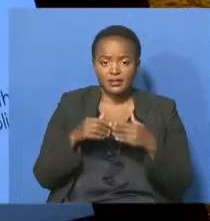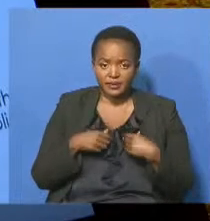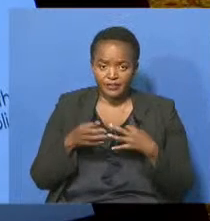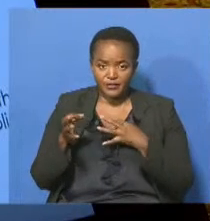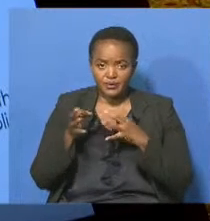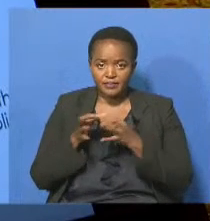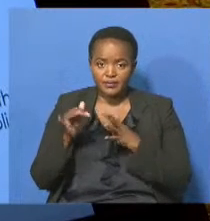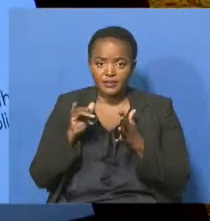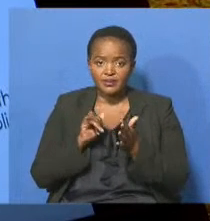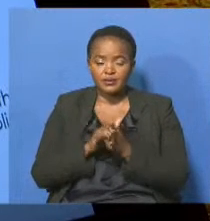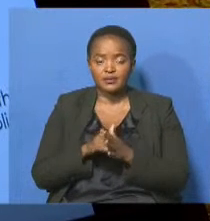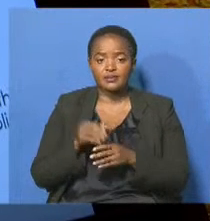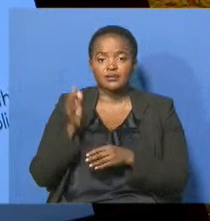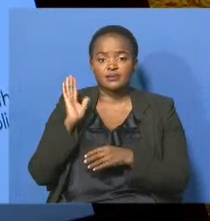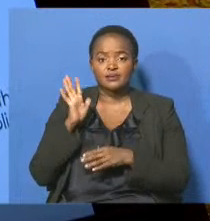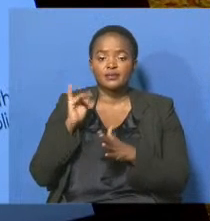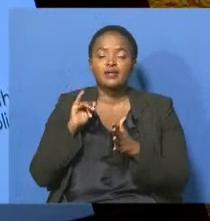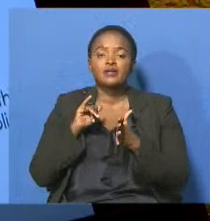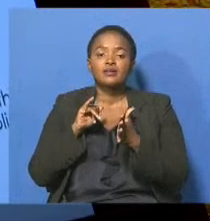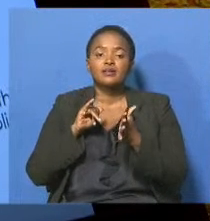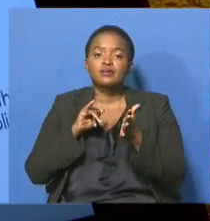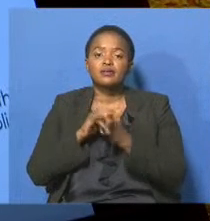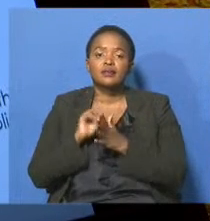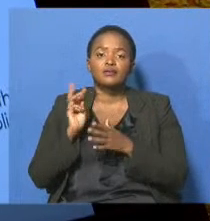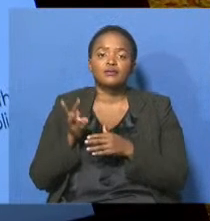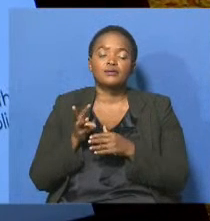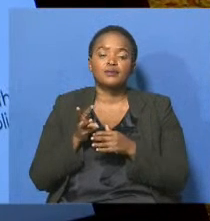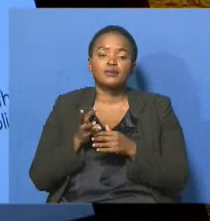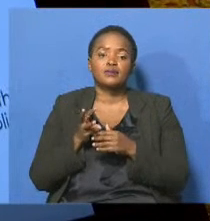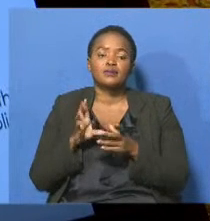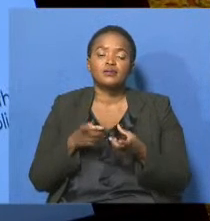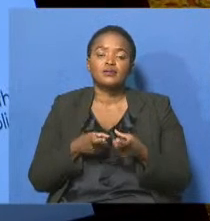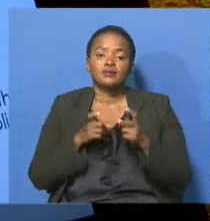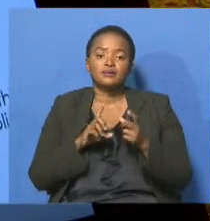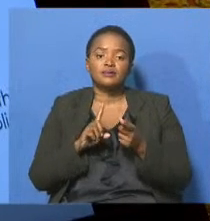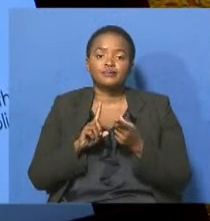highlighted in my presentation, which I'll give to Ma'am,